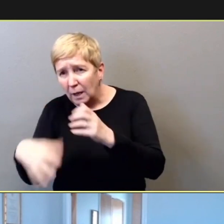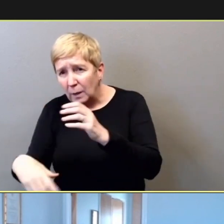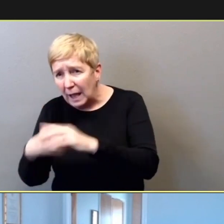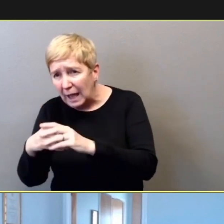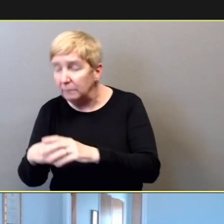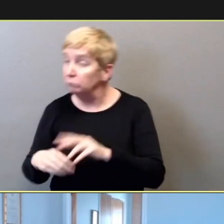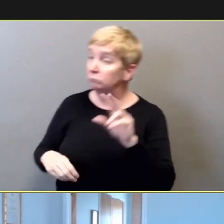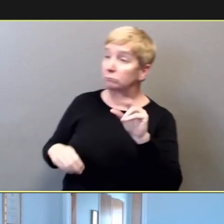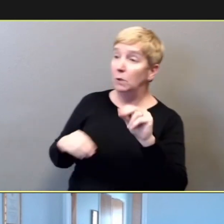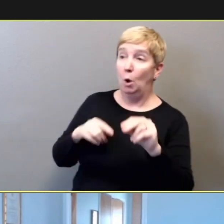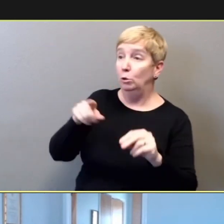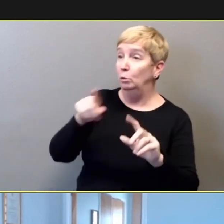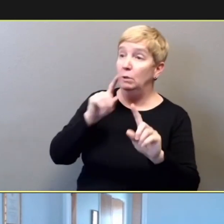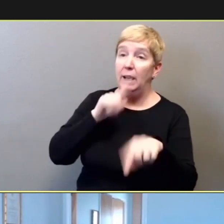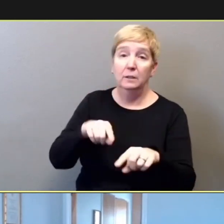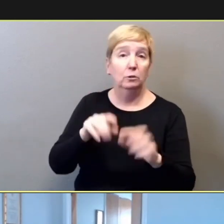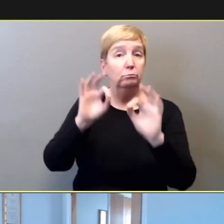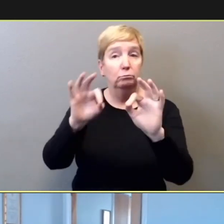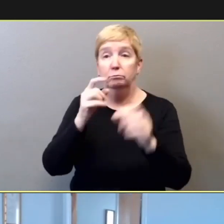very accurately. Thank you.